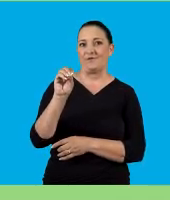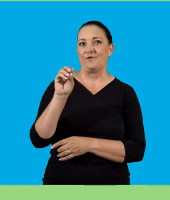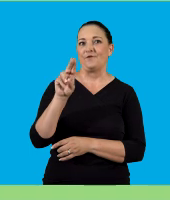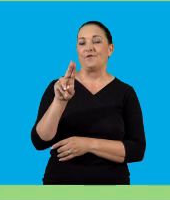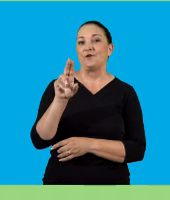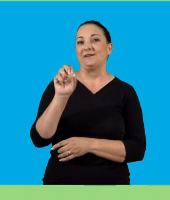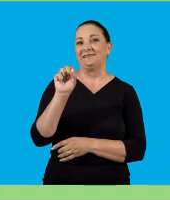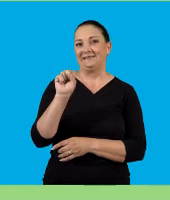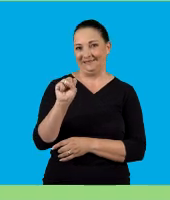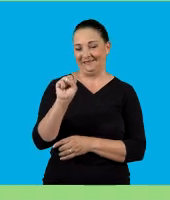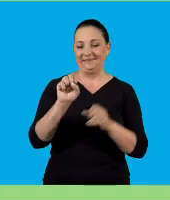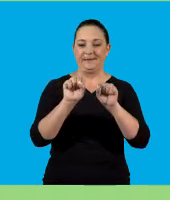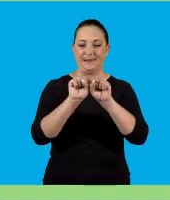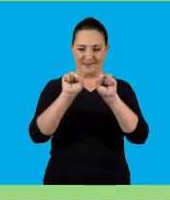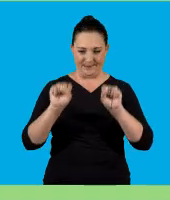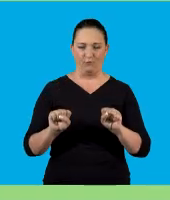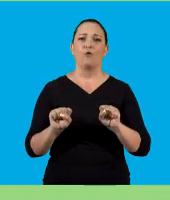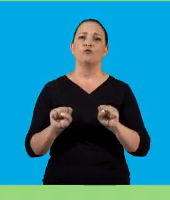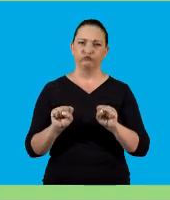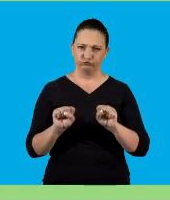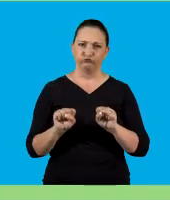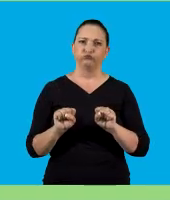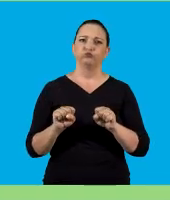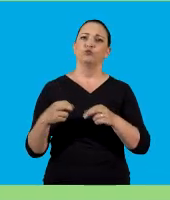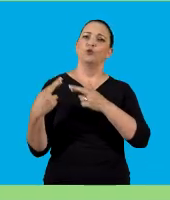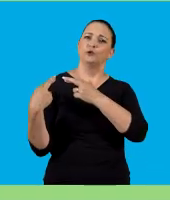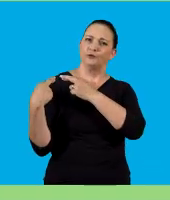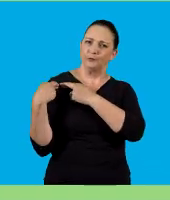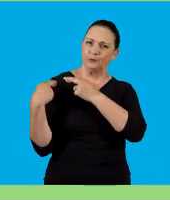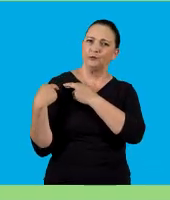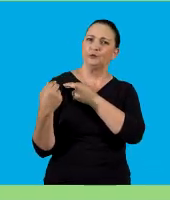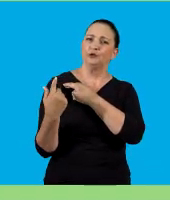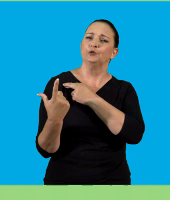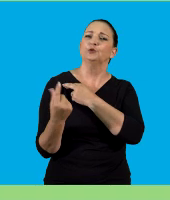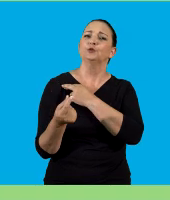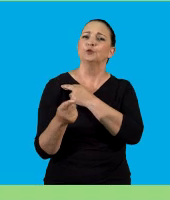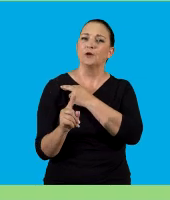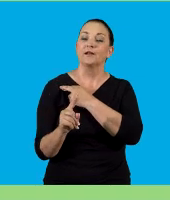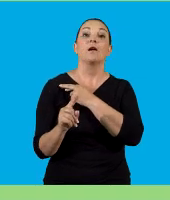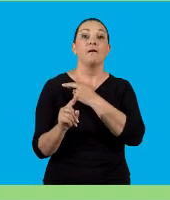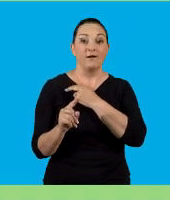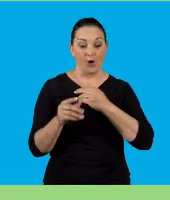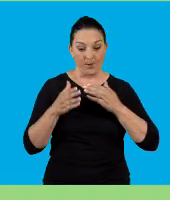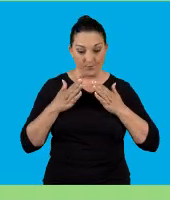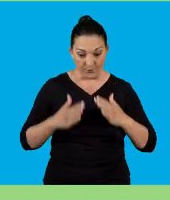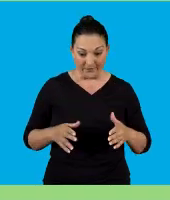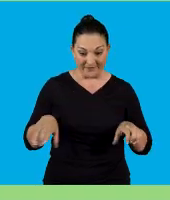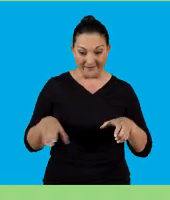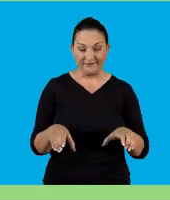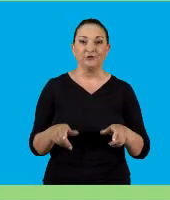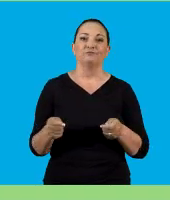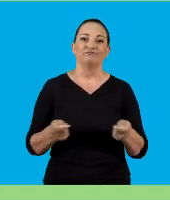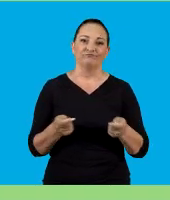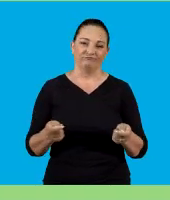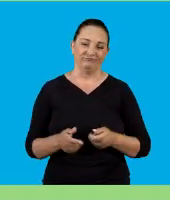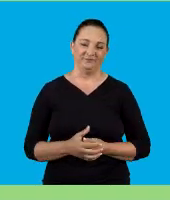The nervous system is in charge or is responsible for controlling all the